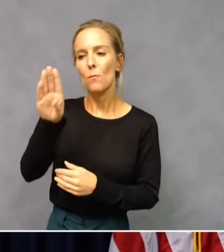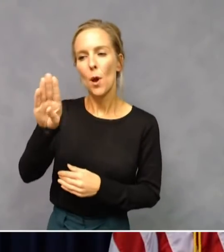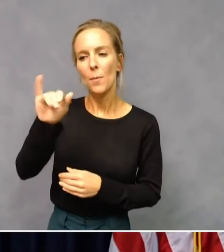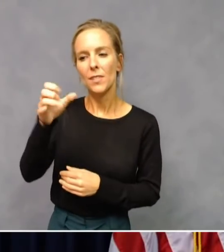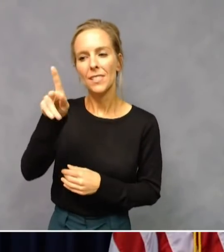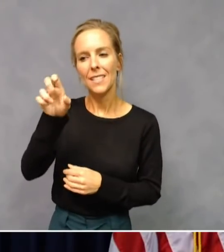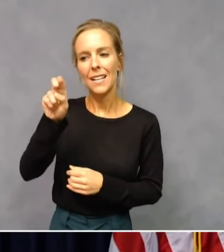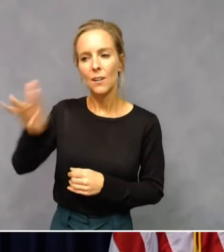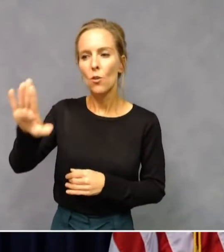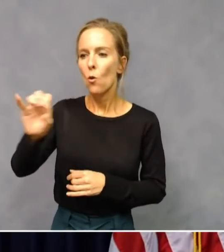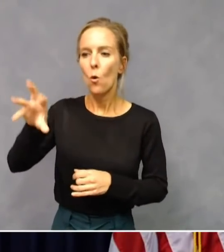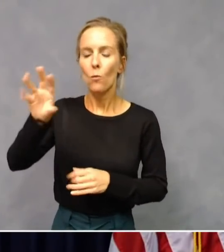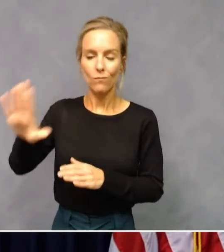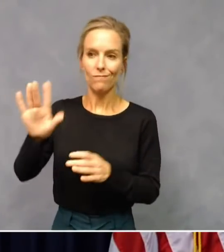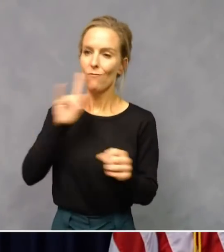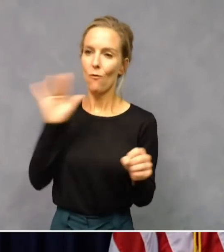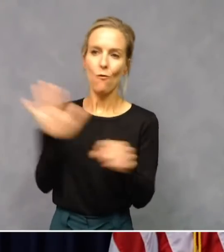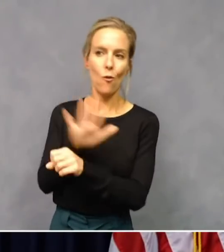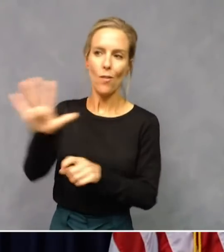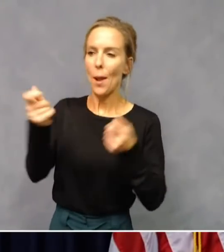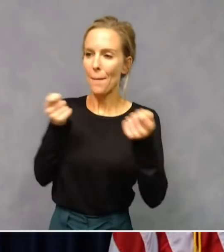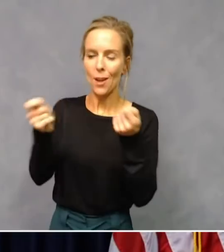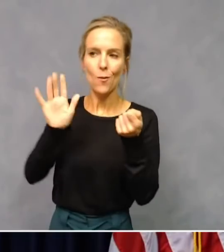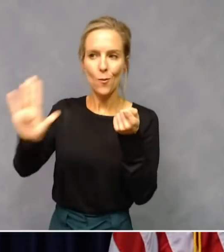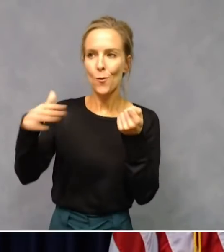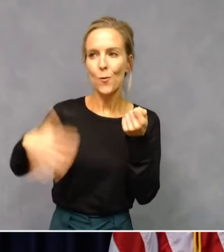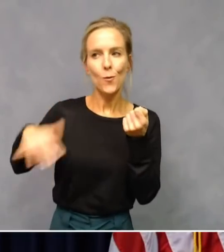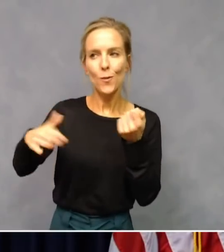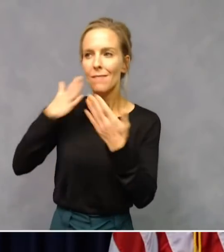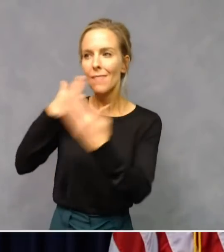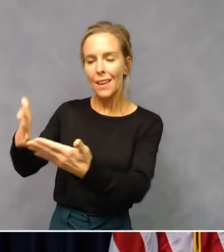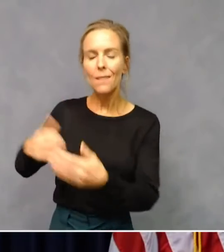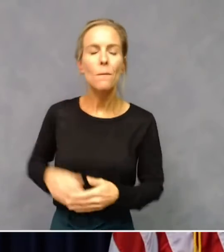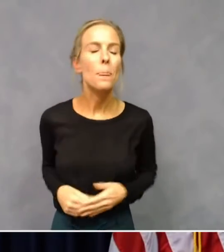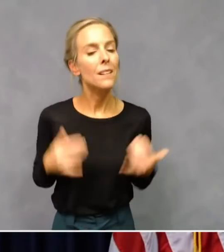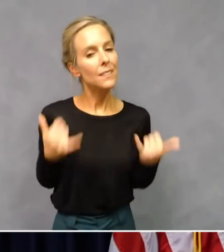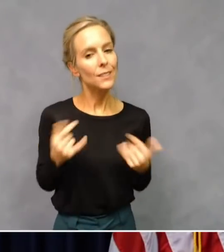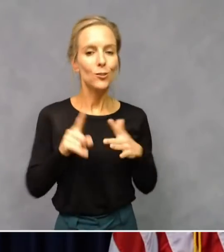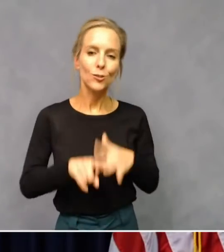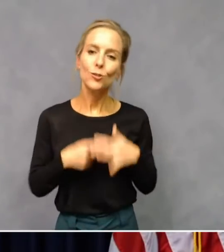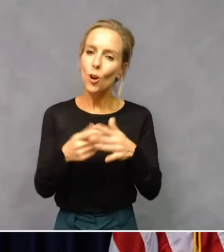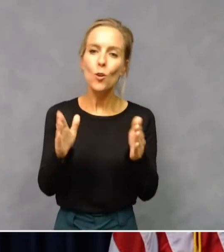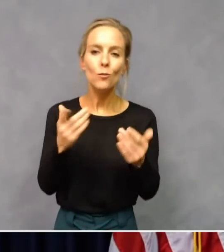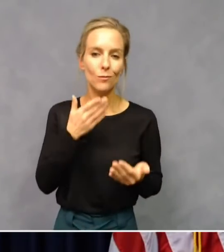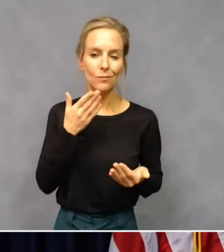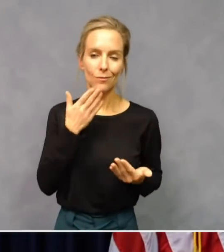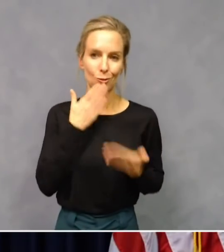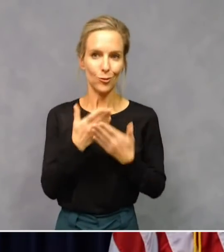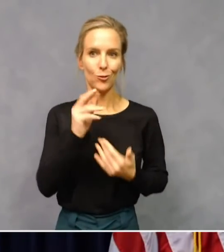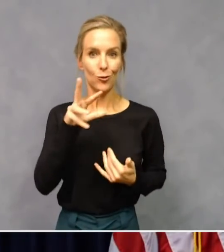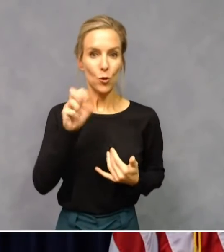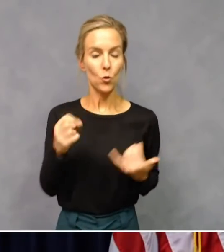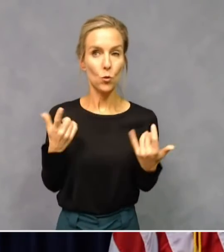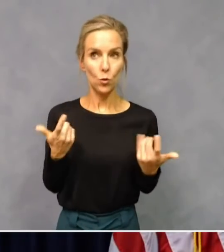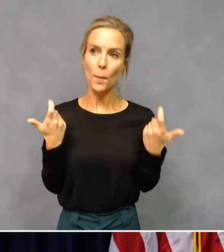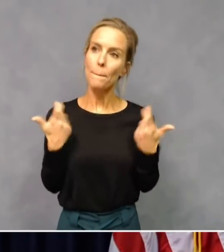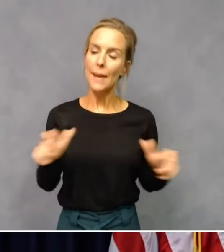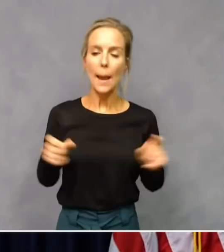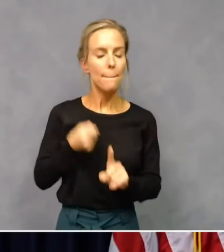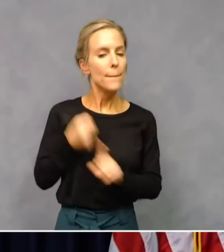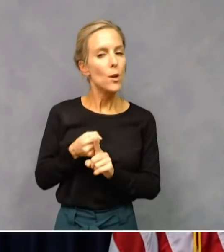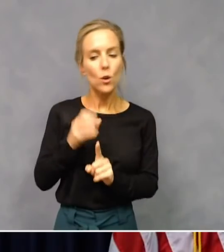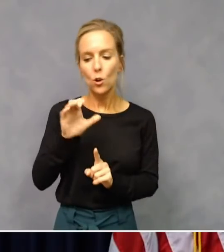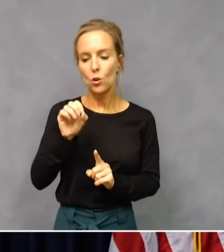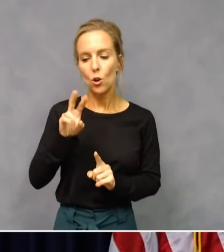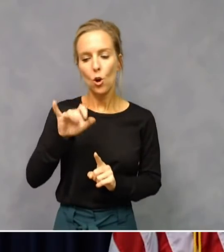administration there. Going to start today with good news. We have another big COVID day. We're in the middle of a surge.